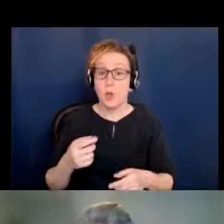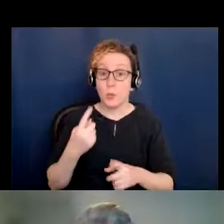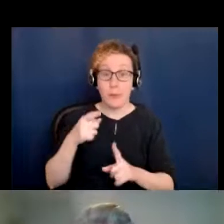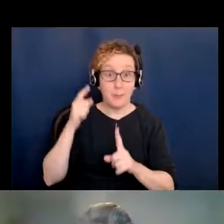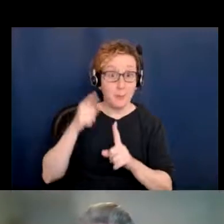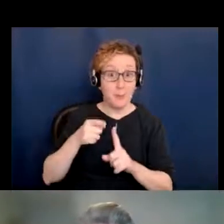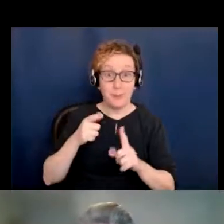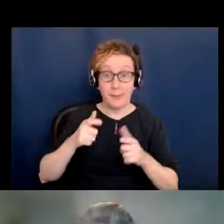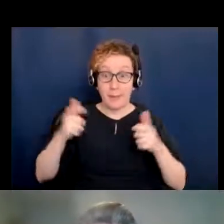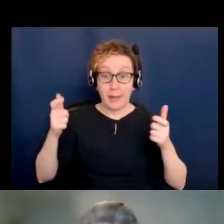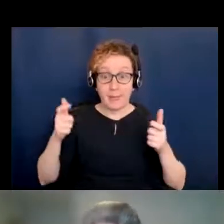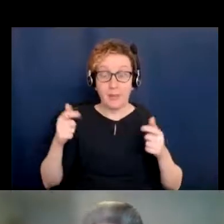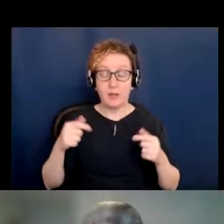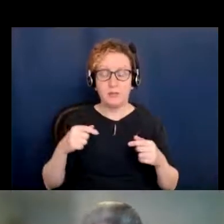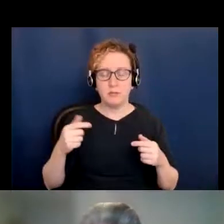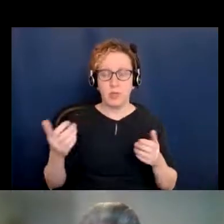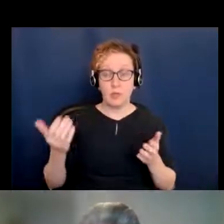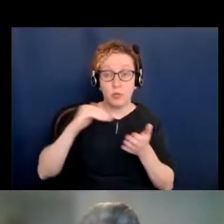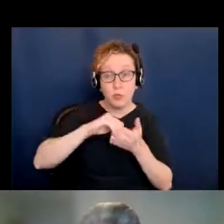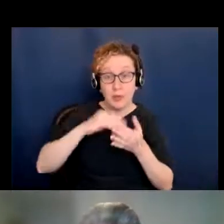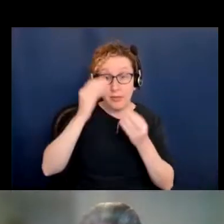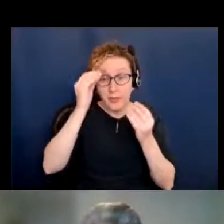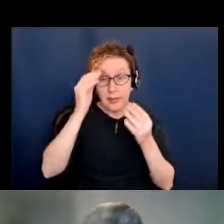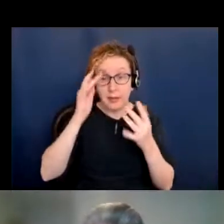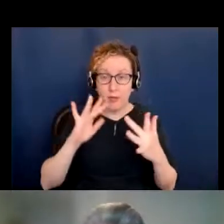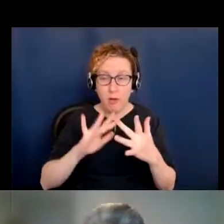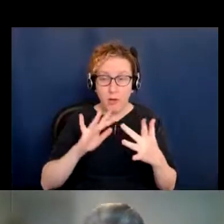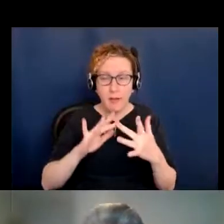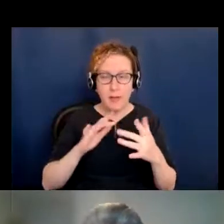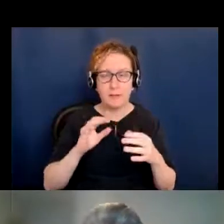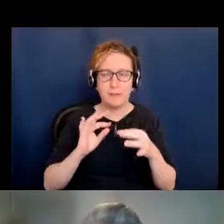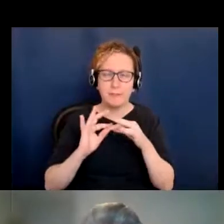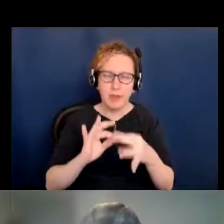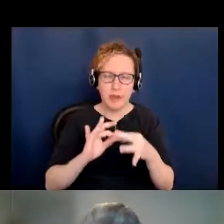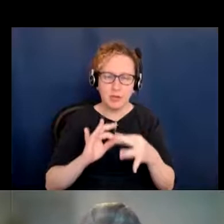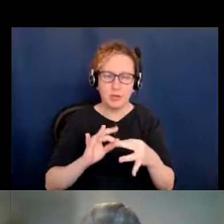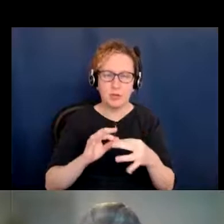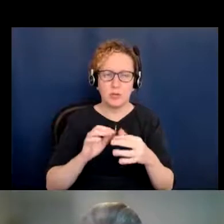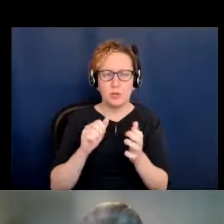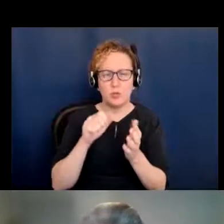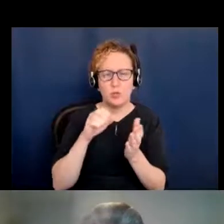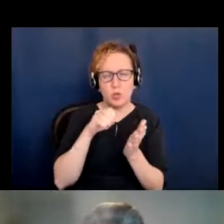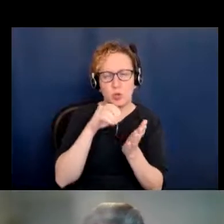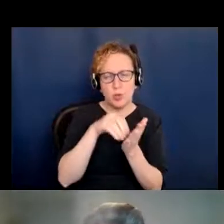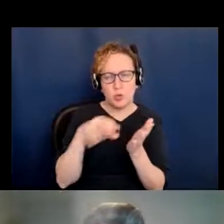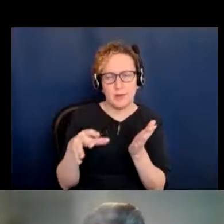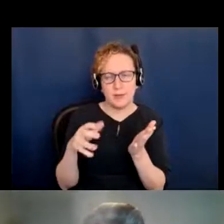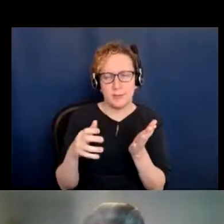we've rethinking our contact or connection with students.